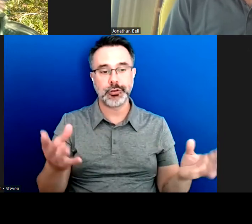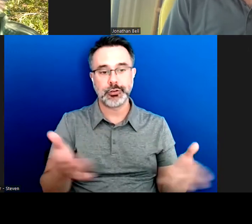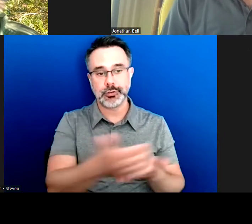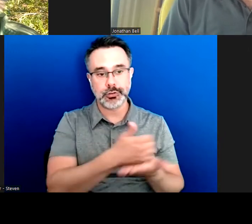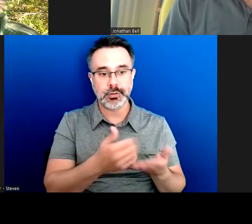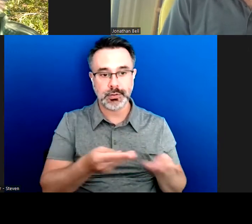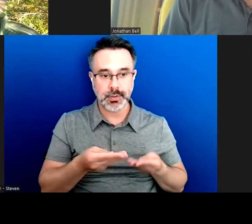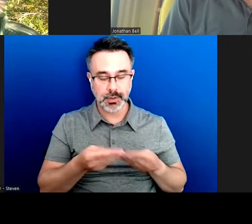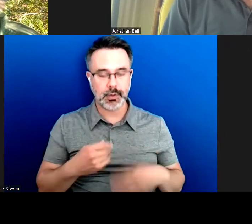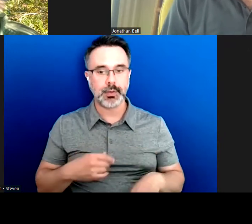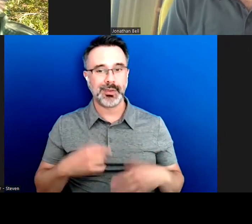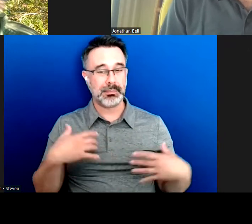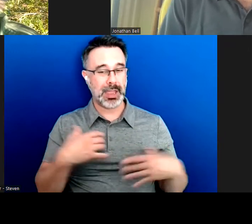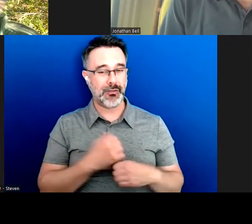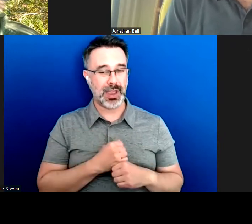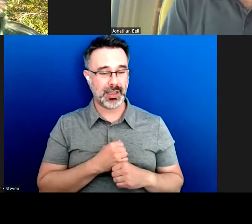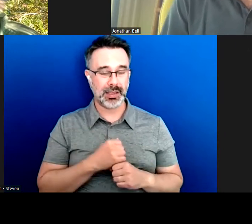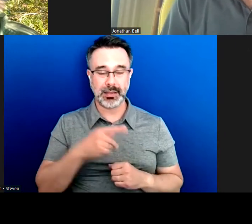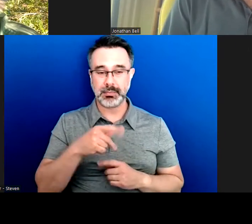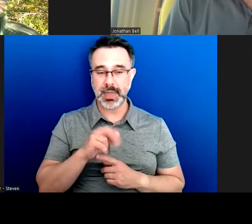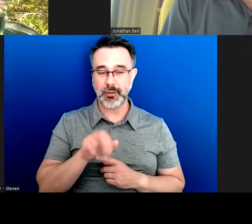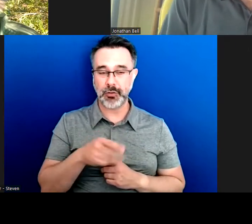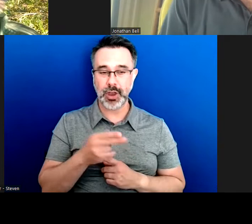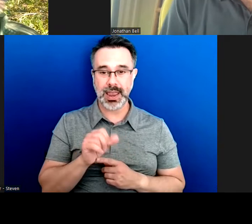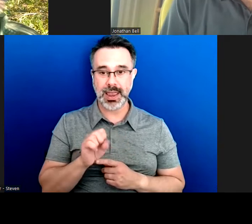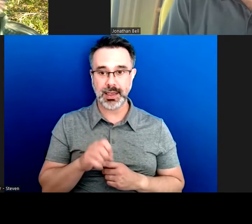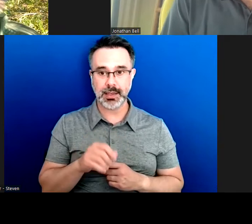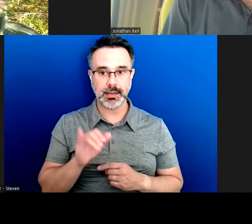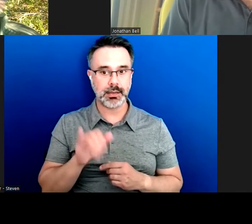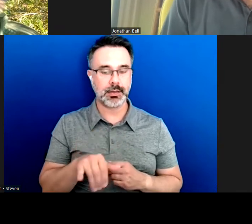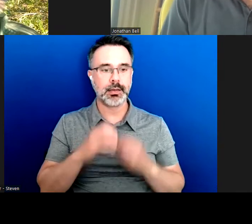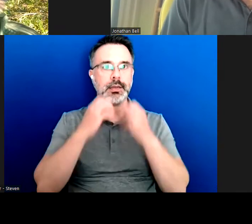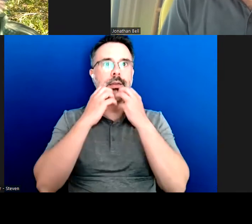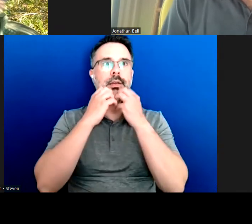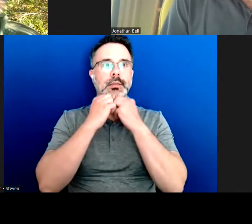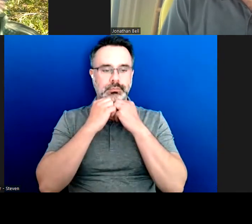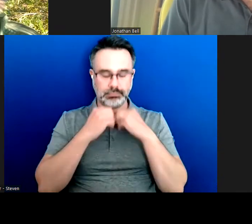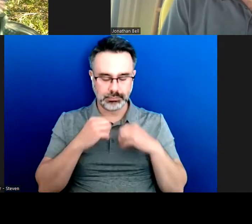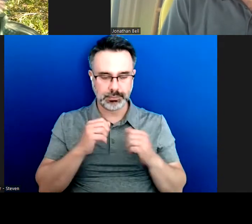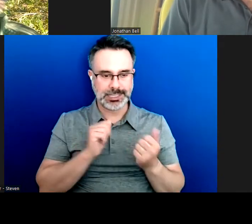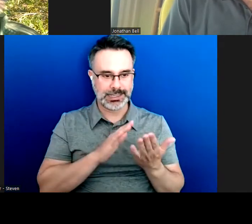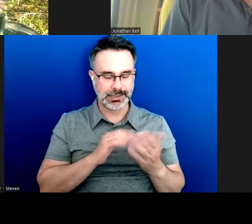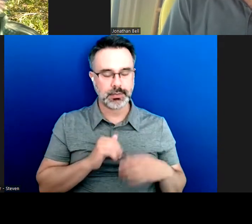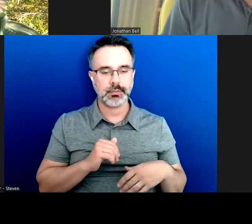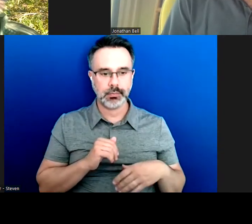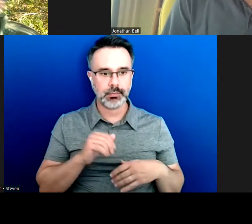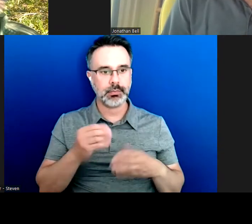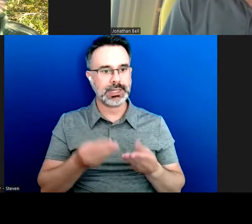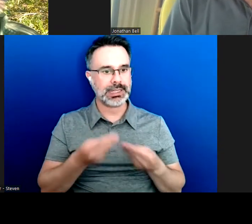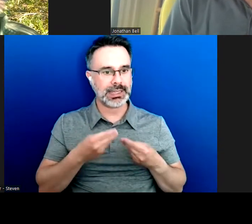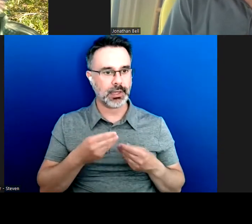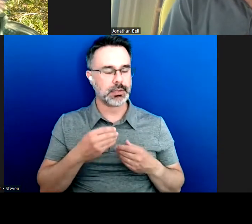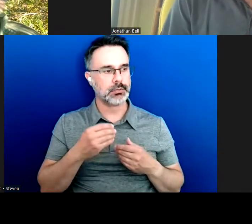Paraphrasing, summarizing, and grouping into themes are invaluable techniques. They give us a sense of trends and help us